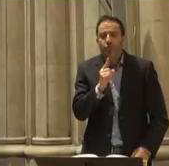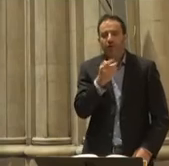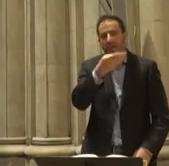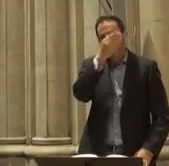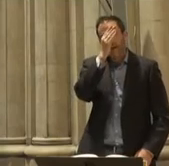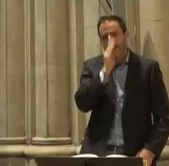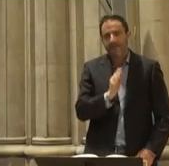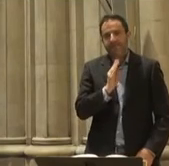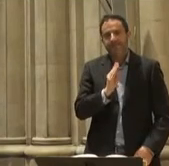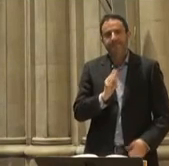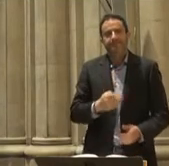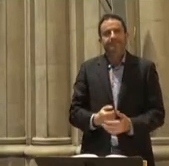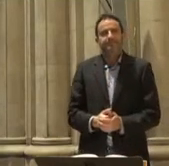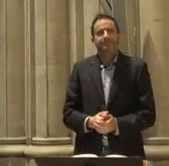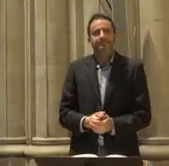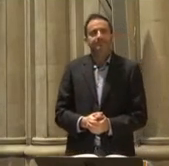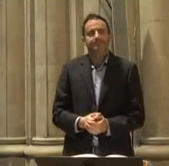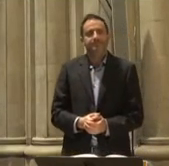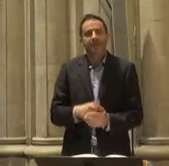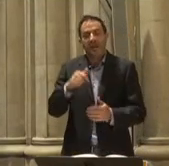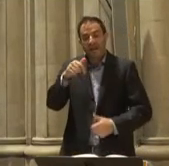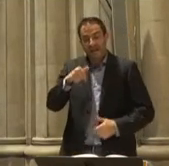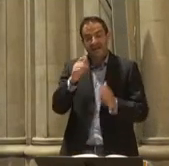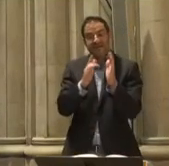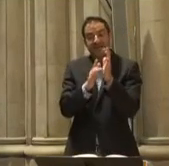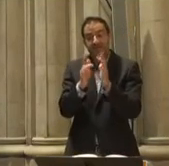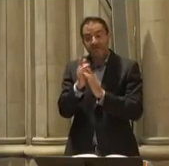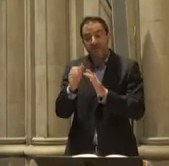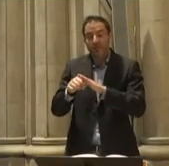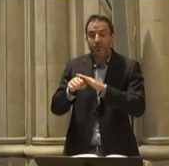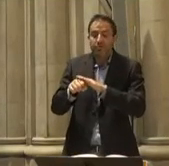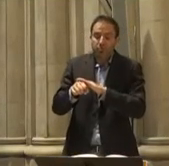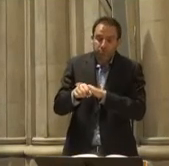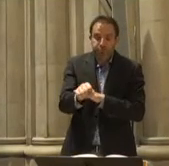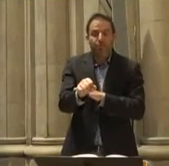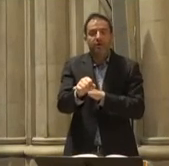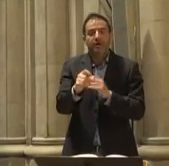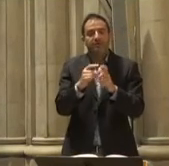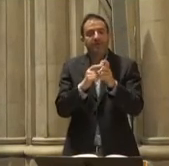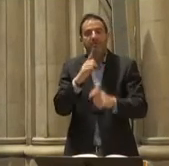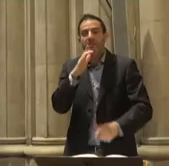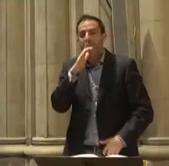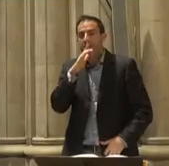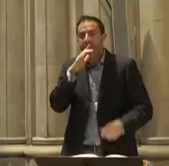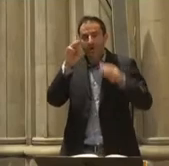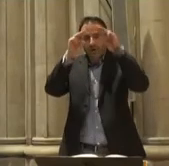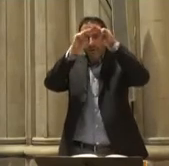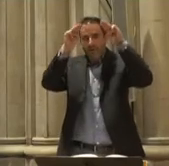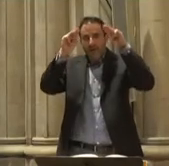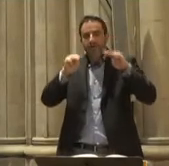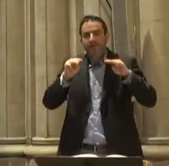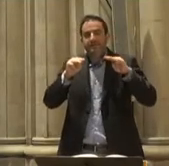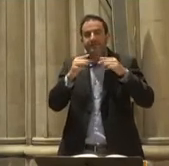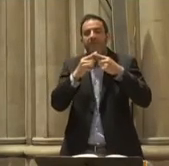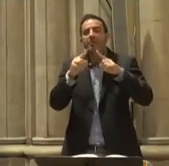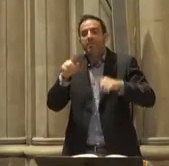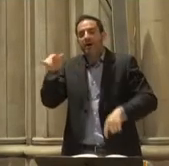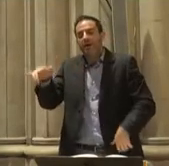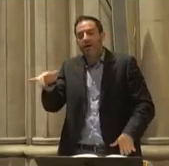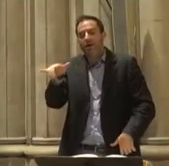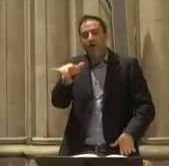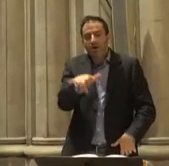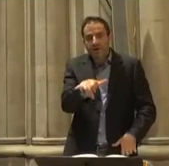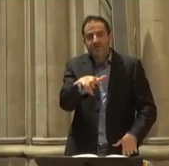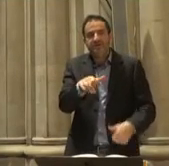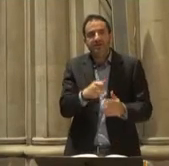God. This Jesus was born of his mother Mary, but also, as those